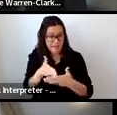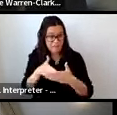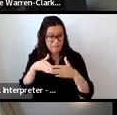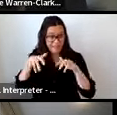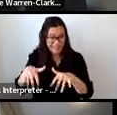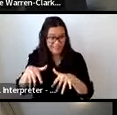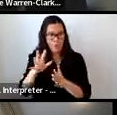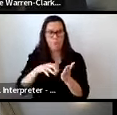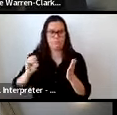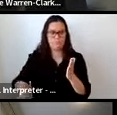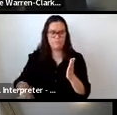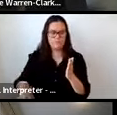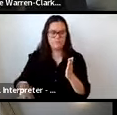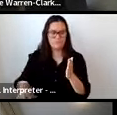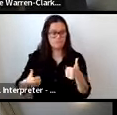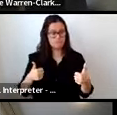see